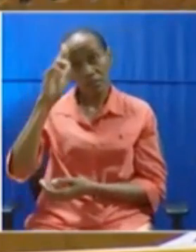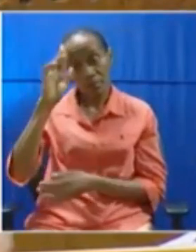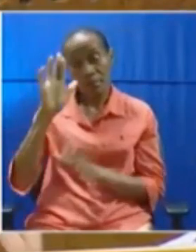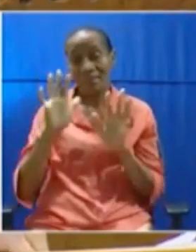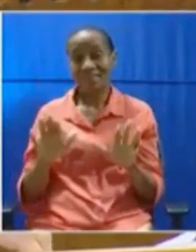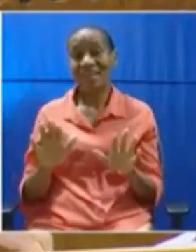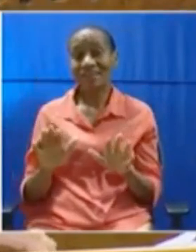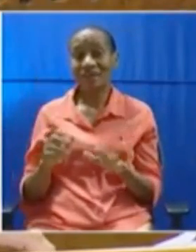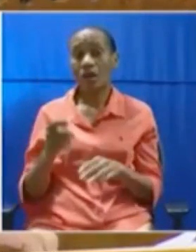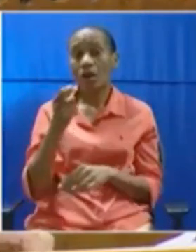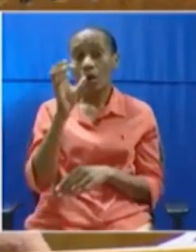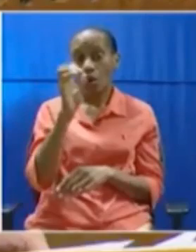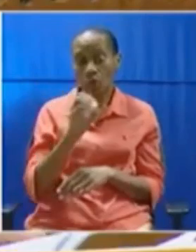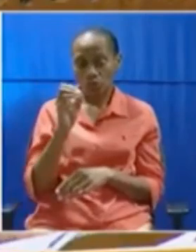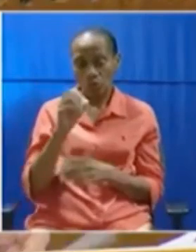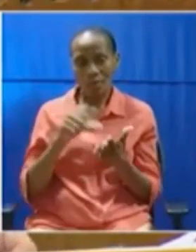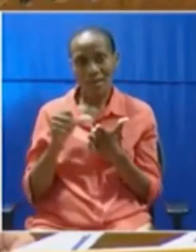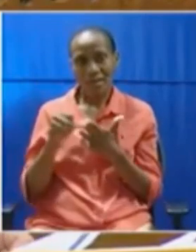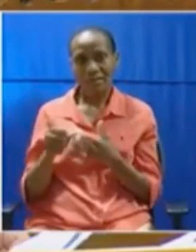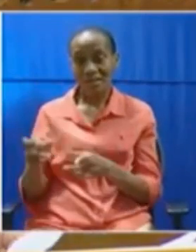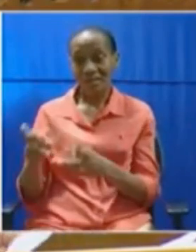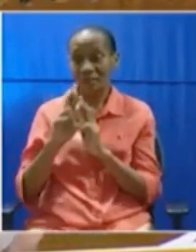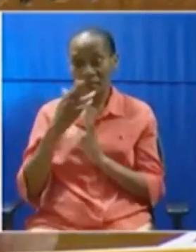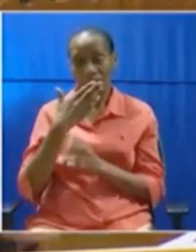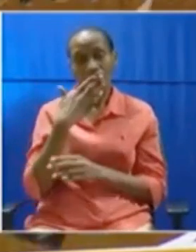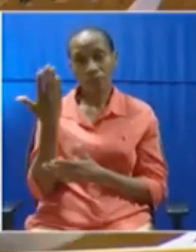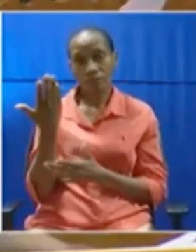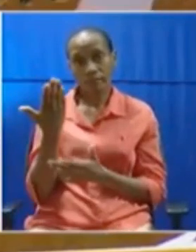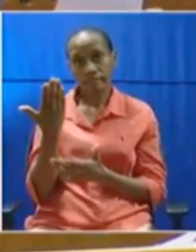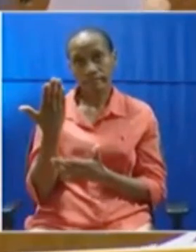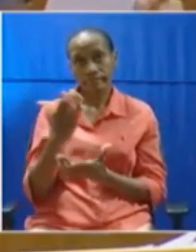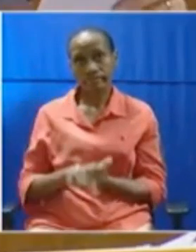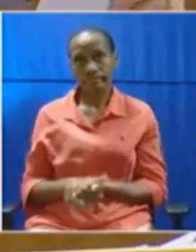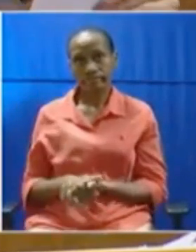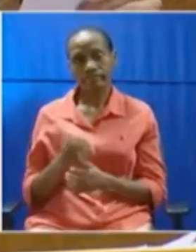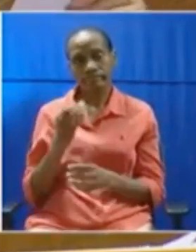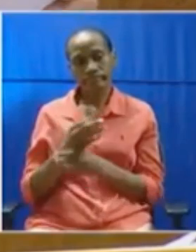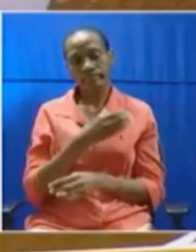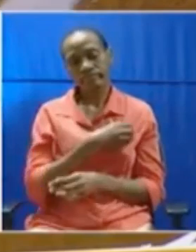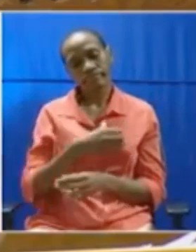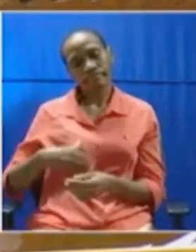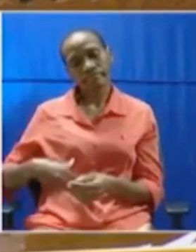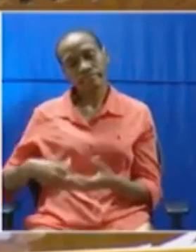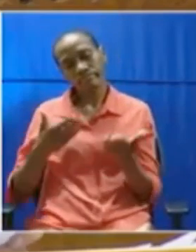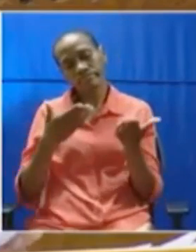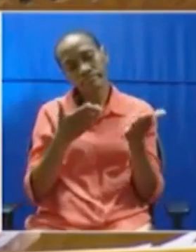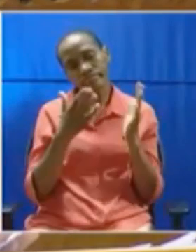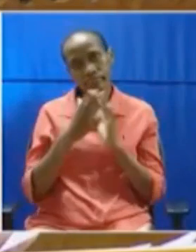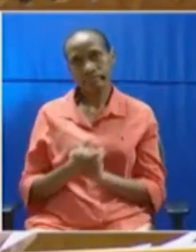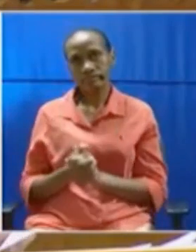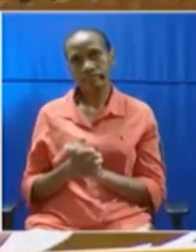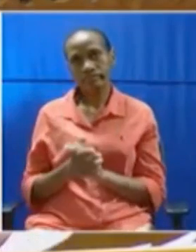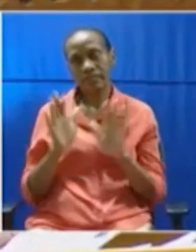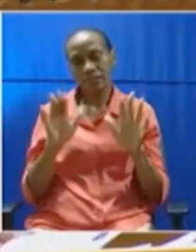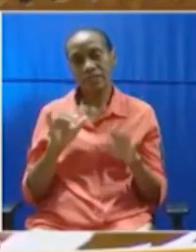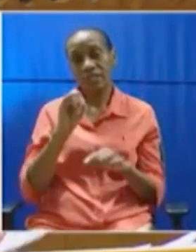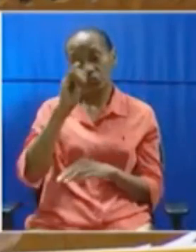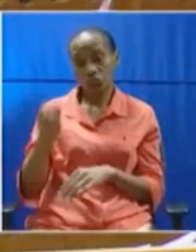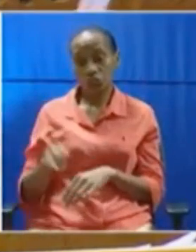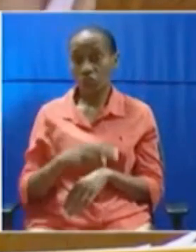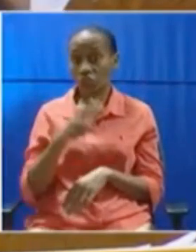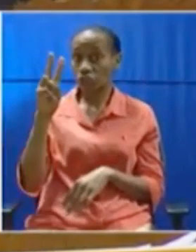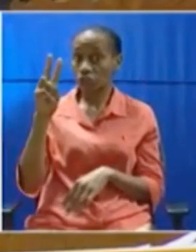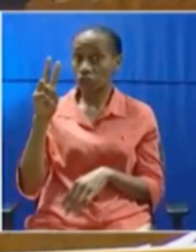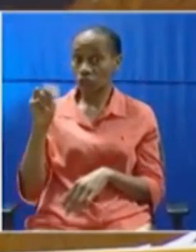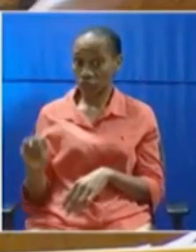letter. We still have not had an answer on that document. Mr. President, on the 10th of January,